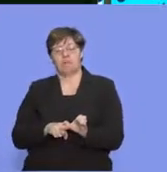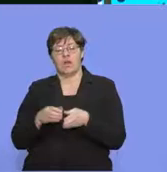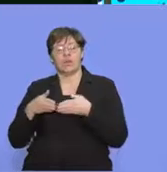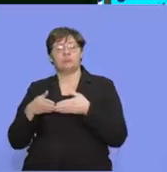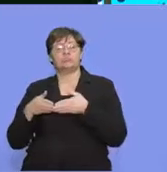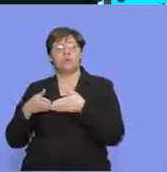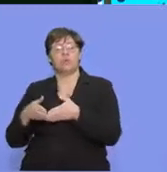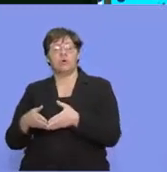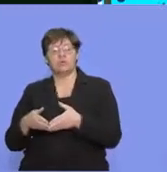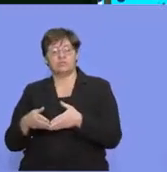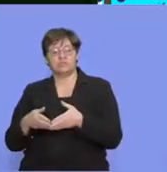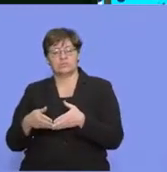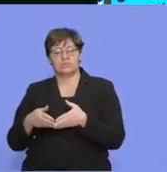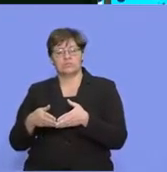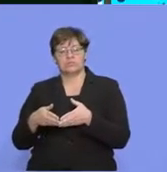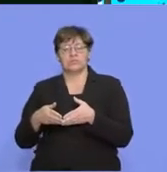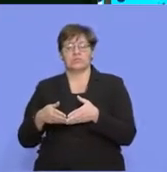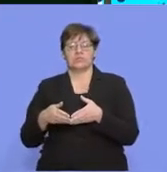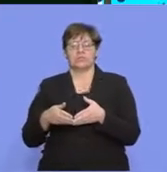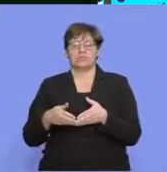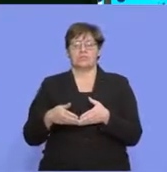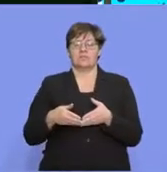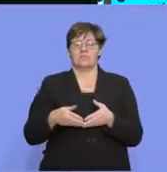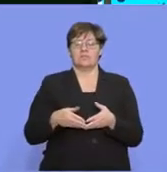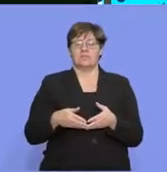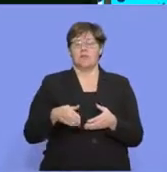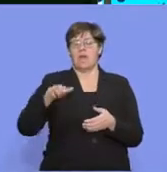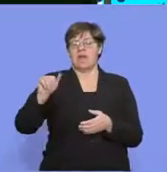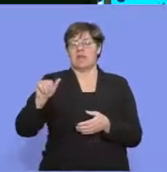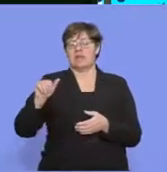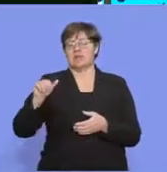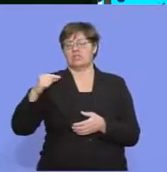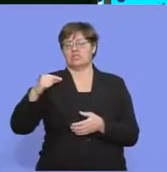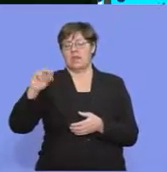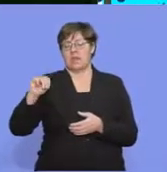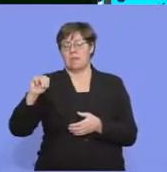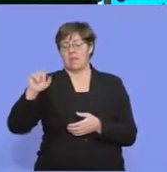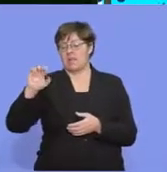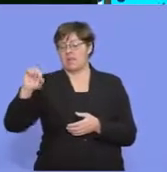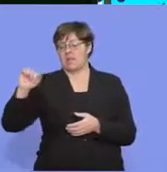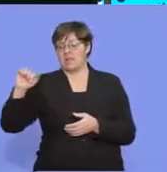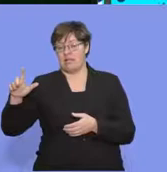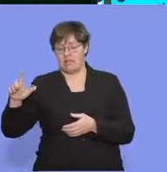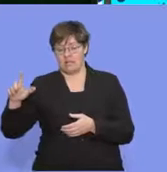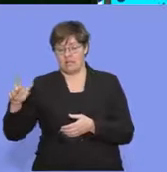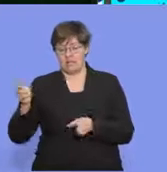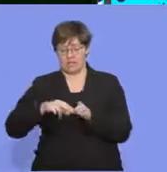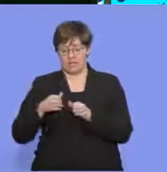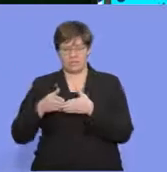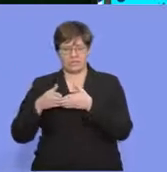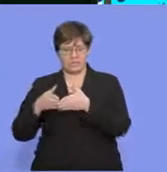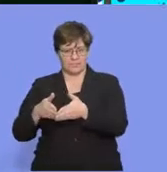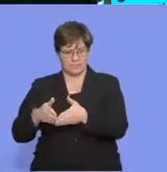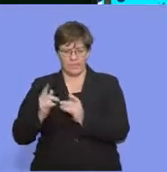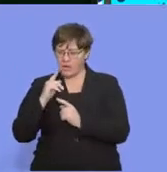expedition or a journey on a ship called the HMS Beagle, and he traveled around the world. And while on his travels, on the